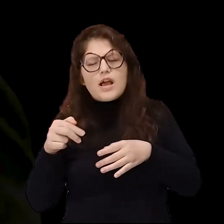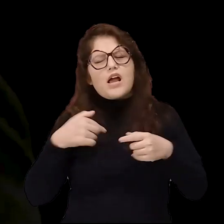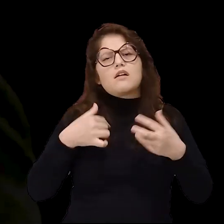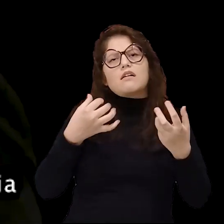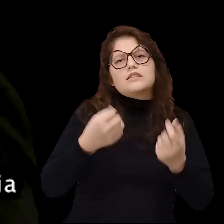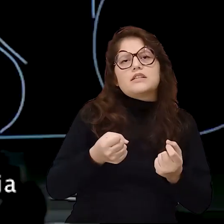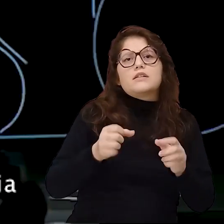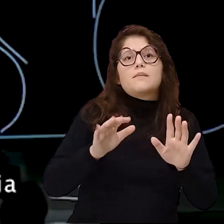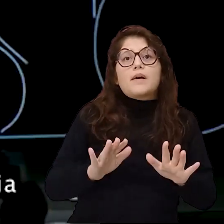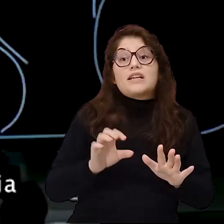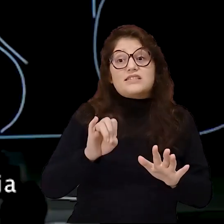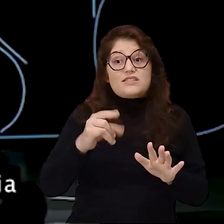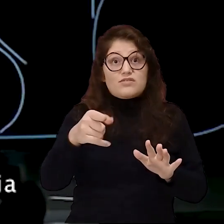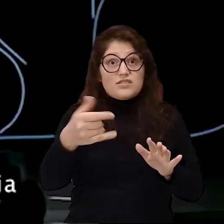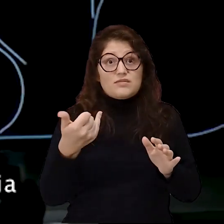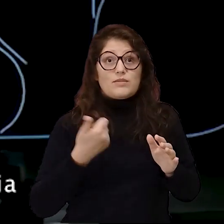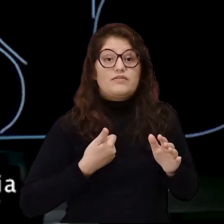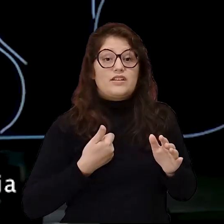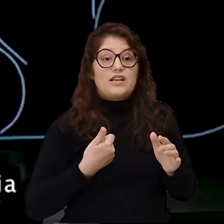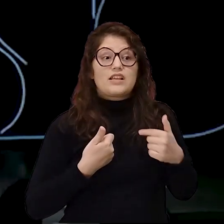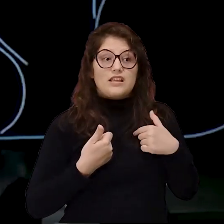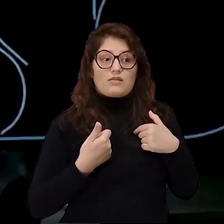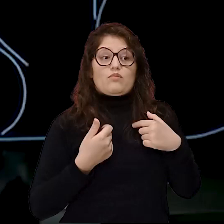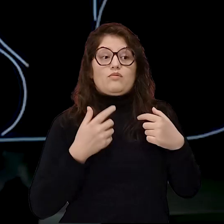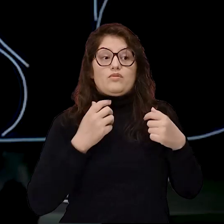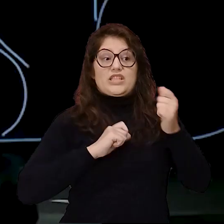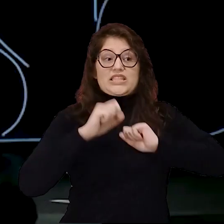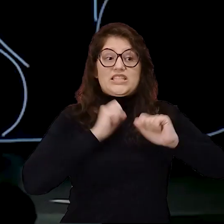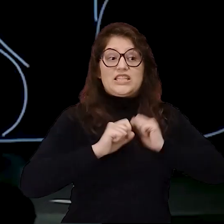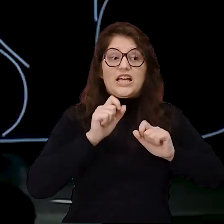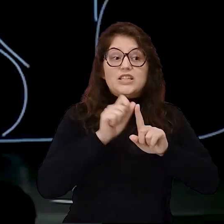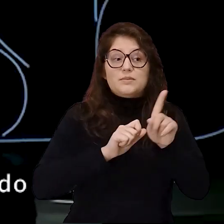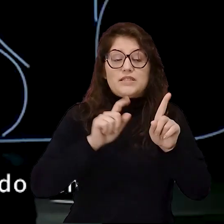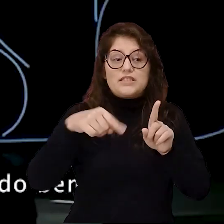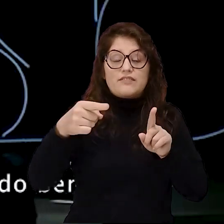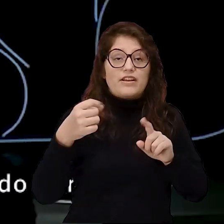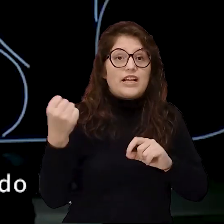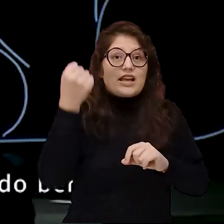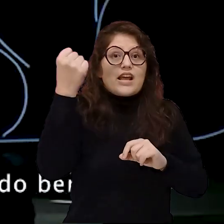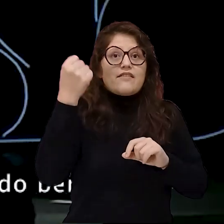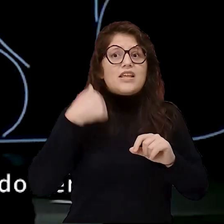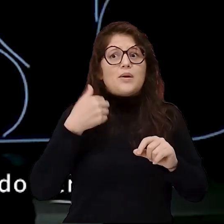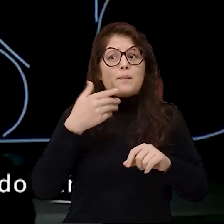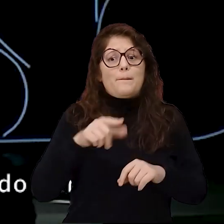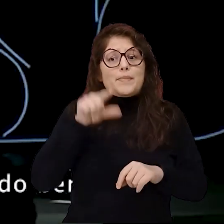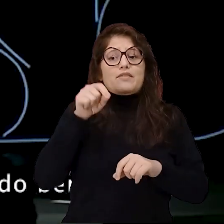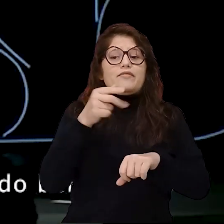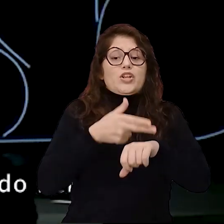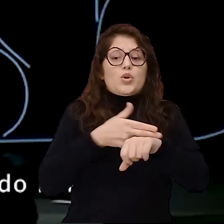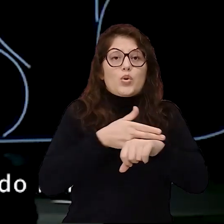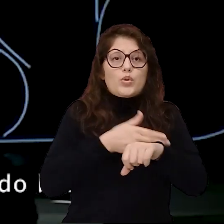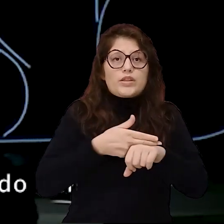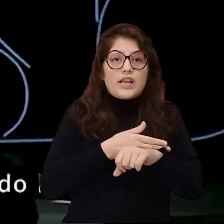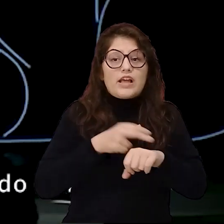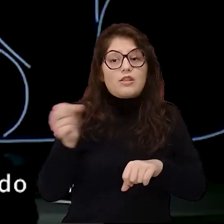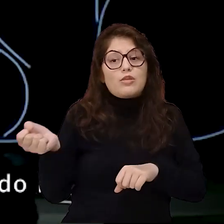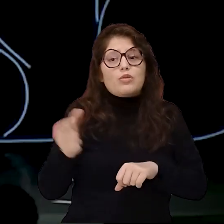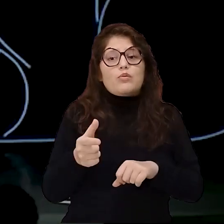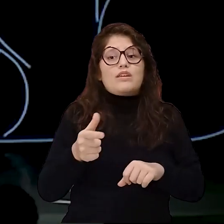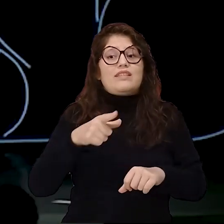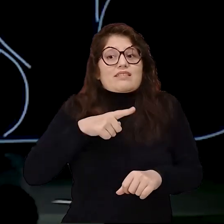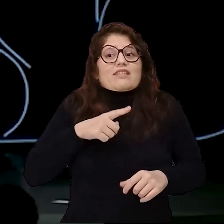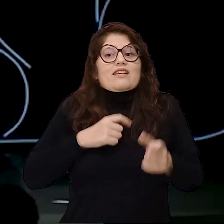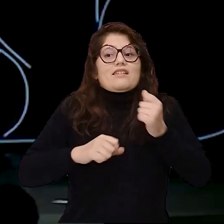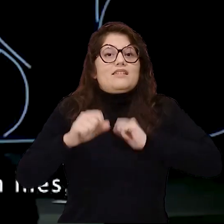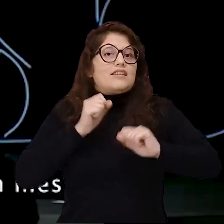in. If you told me that I have to be depressed for the next month, I would say, as long as I know it'll be over in November, I can do it.